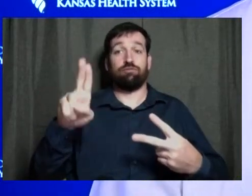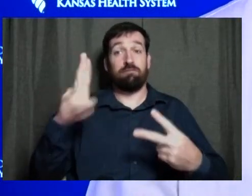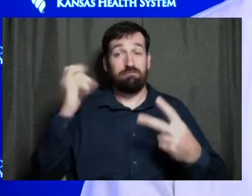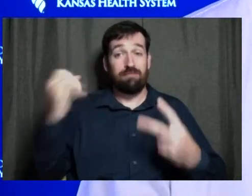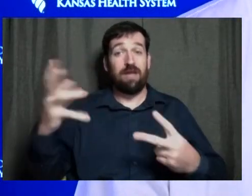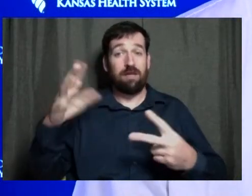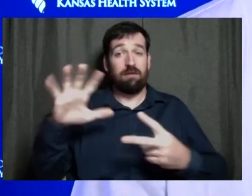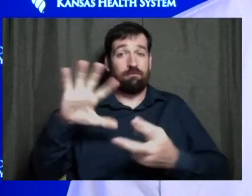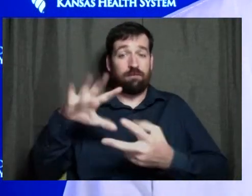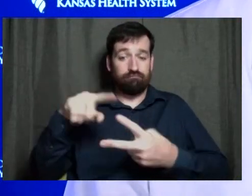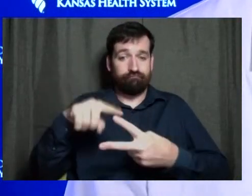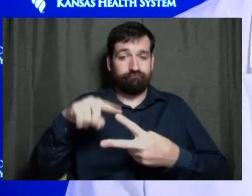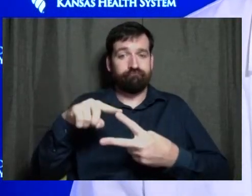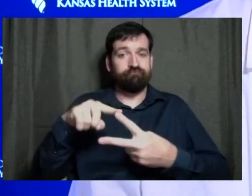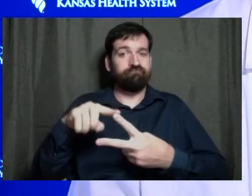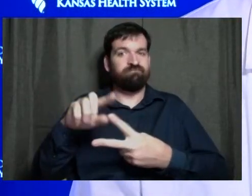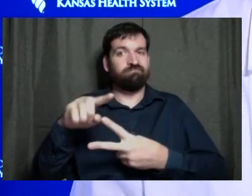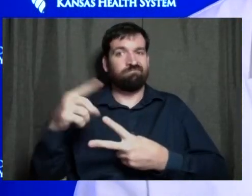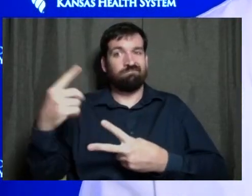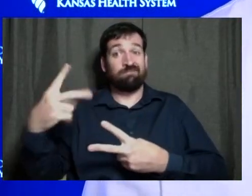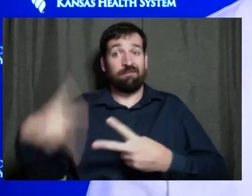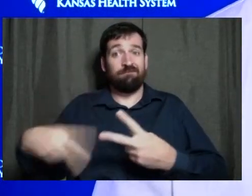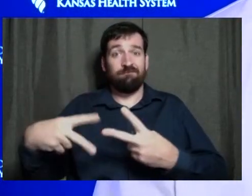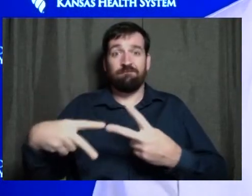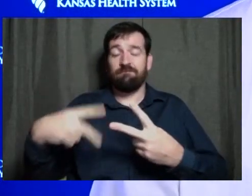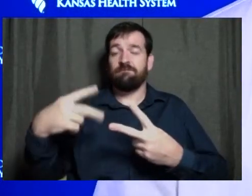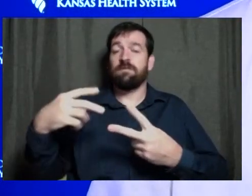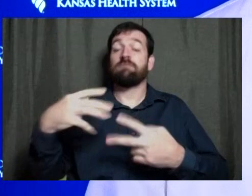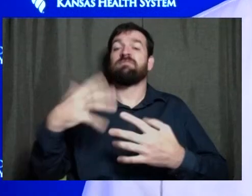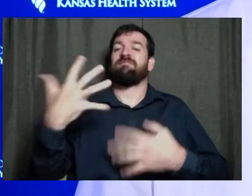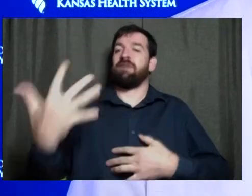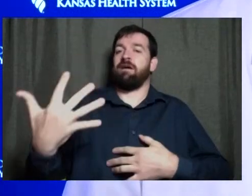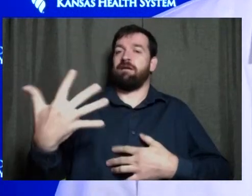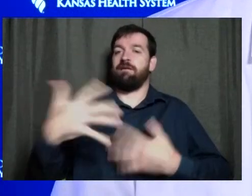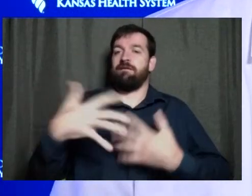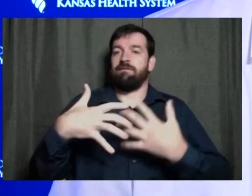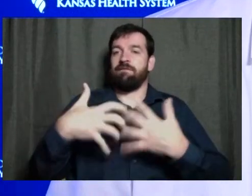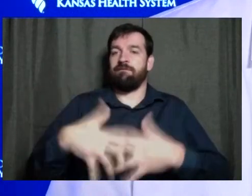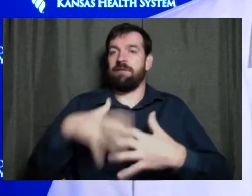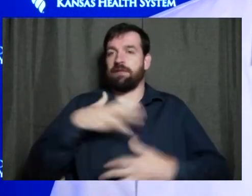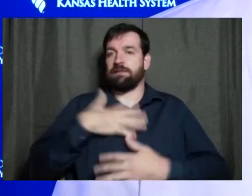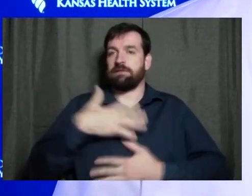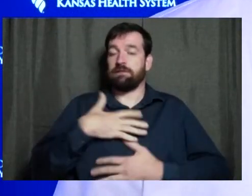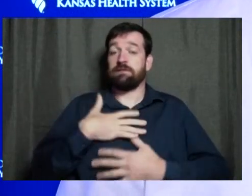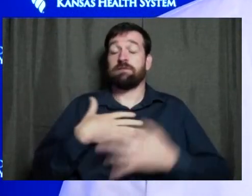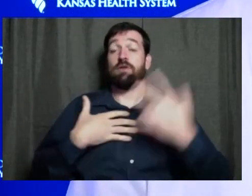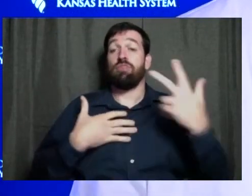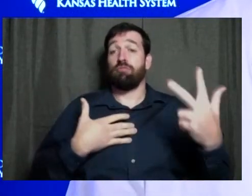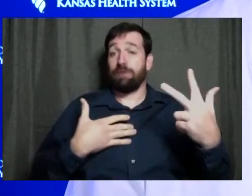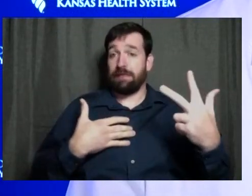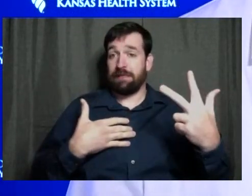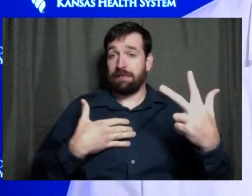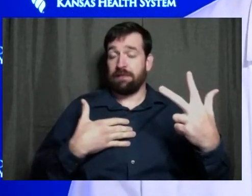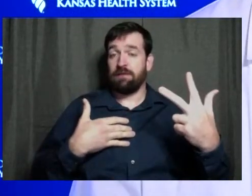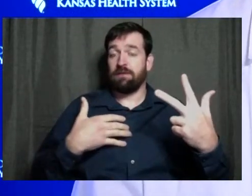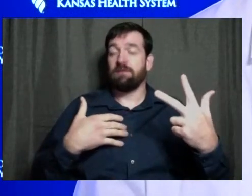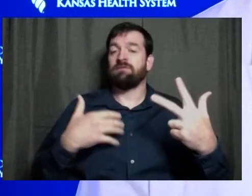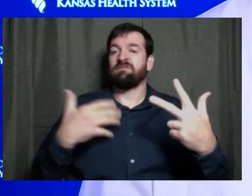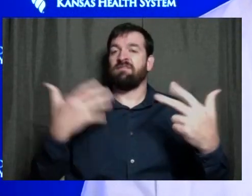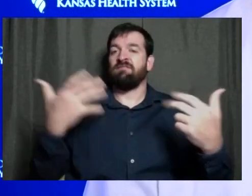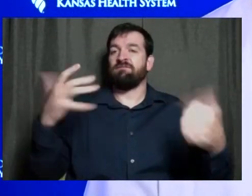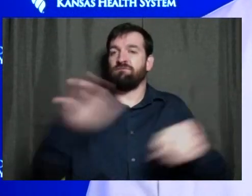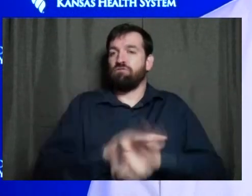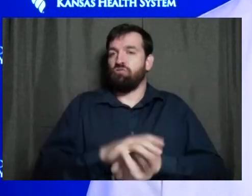infections in the ICU, with 5 on the ventilator. 3 of those 22 patients are fully vaccinated. We still have